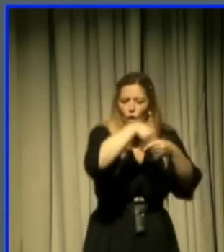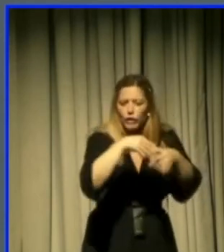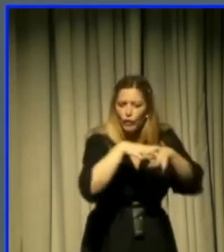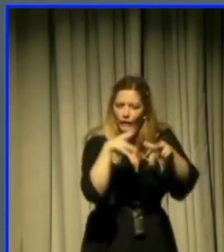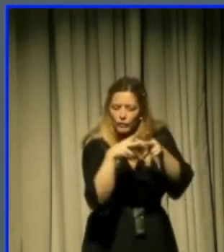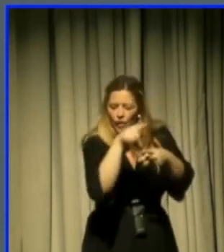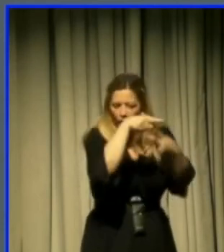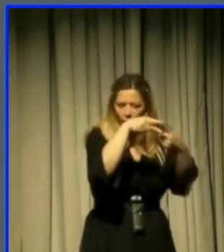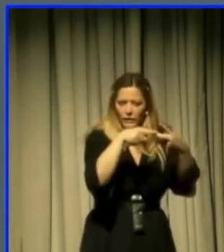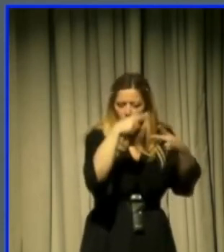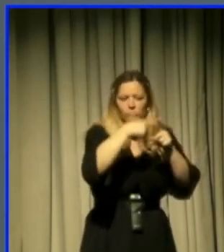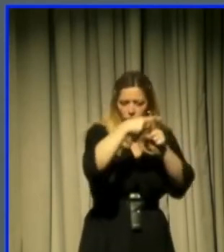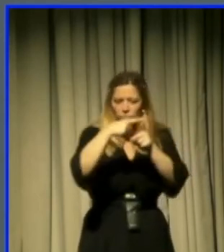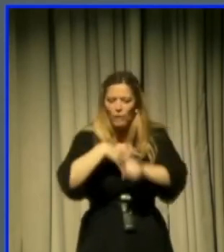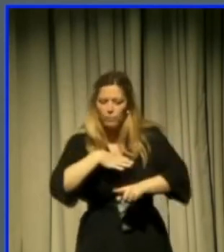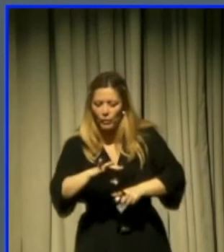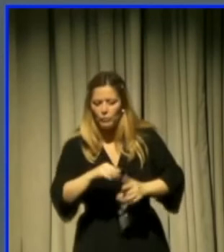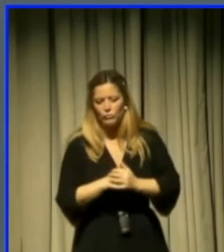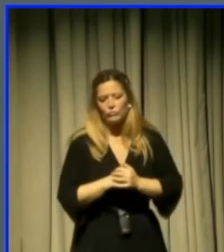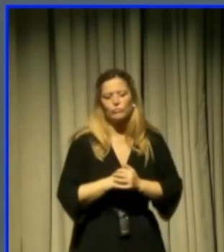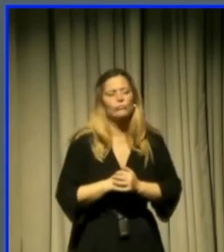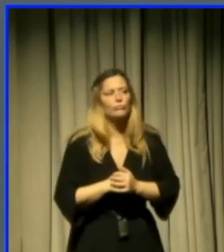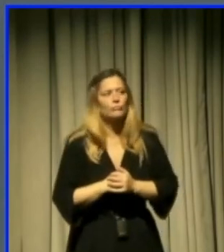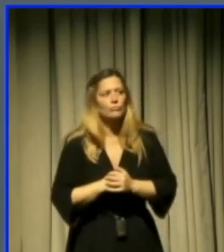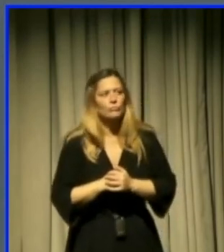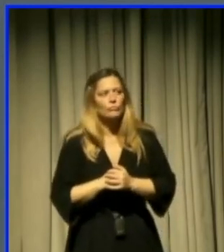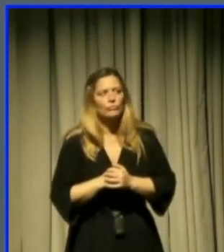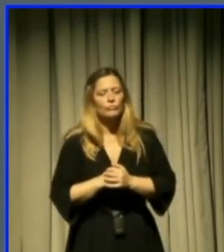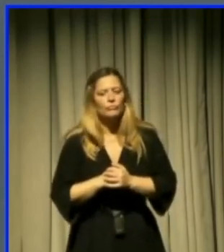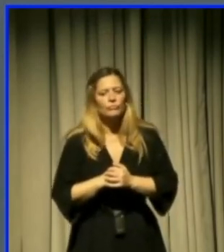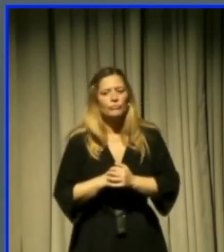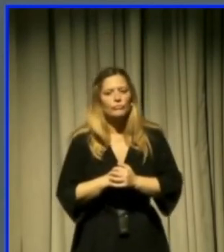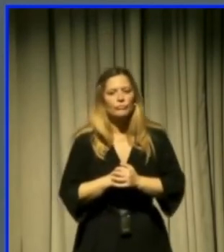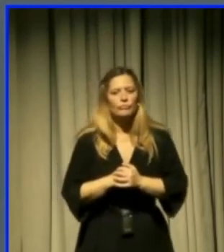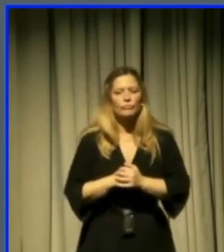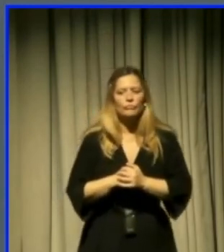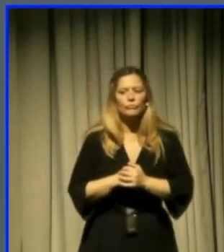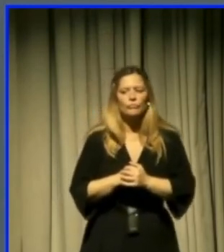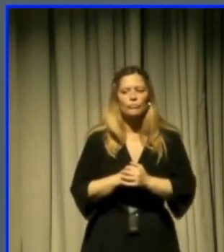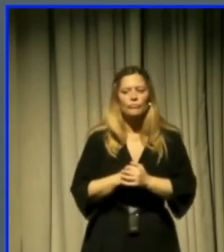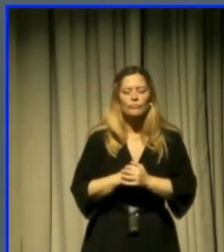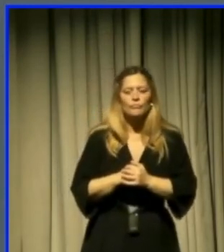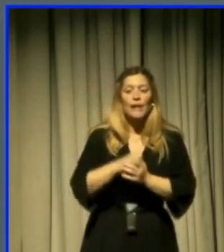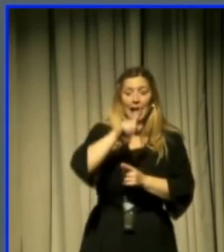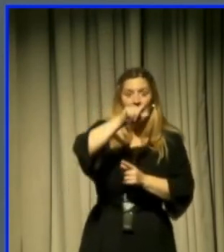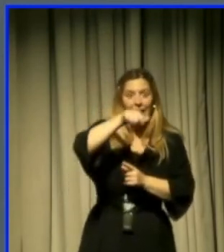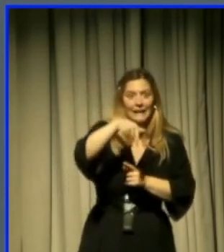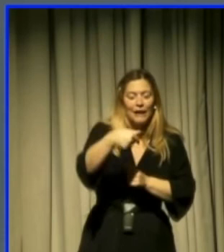until now. So in a sea of online content, what makes humans connect and engage with each other stories? This is the question that